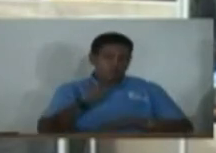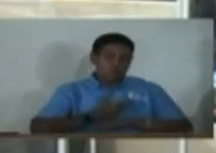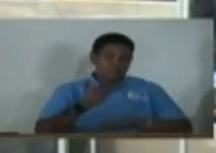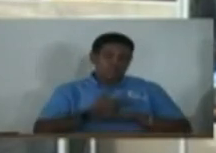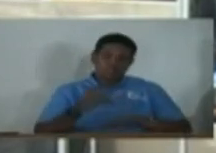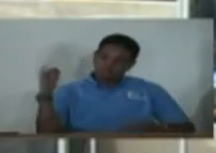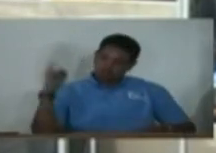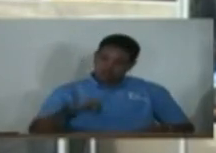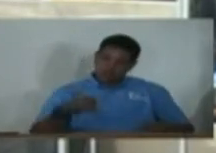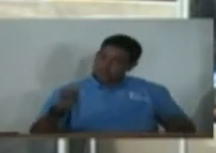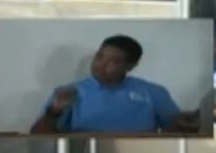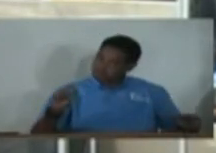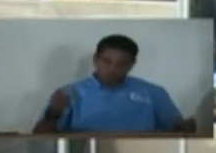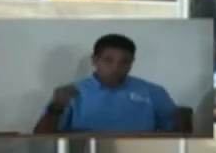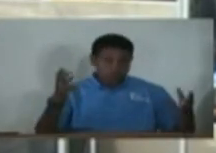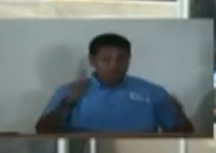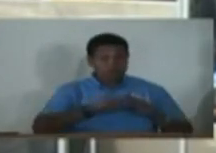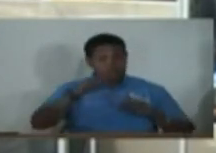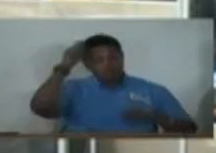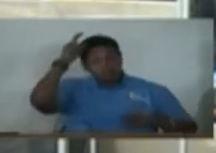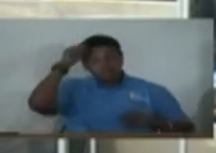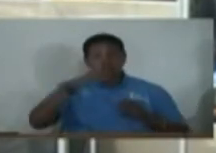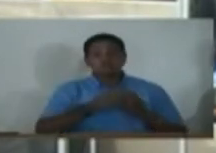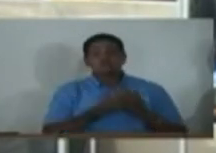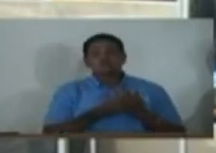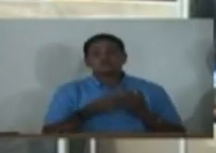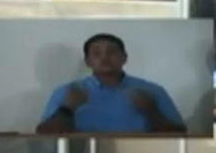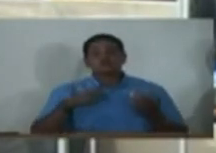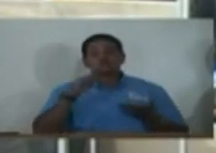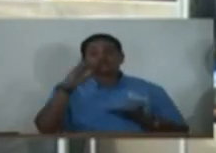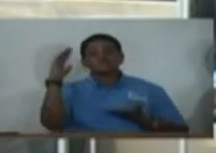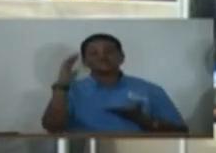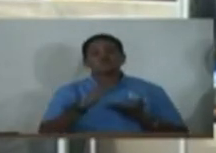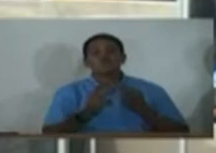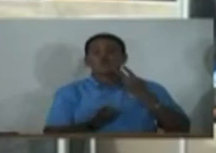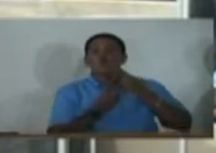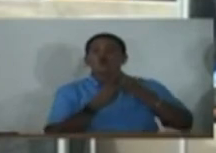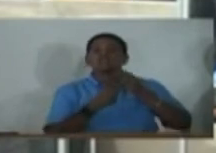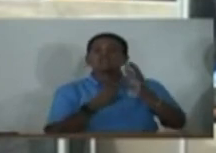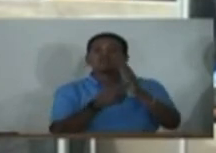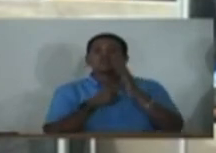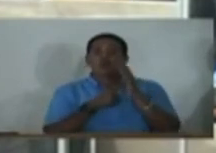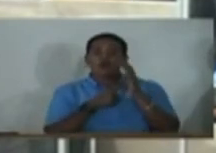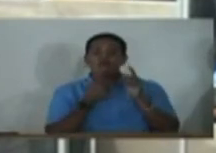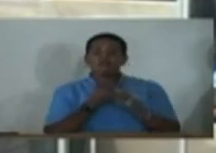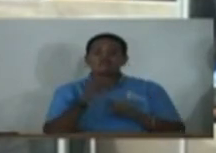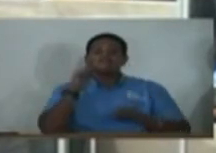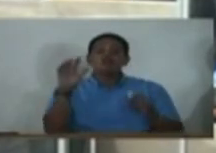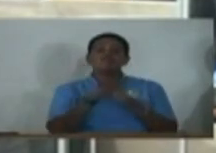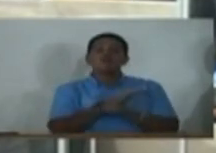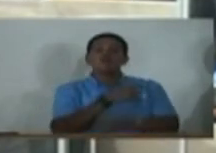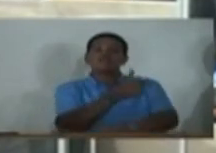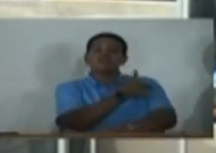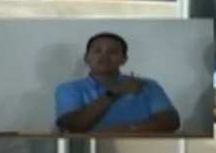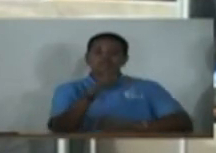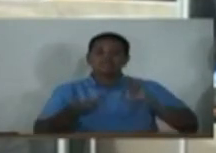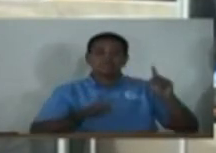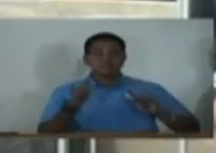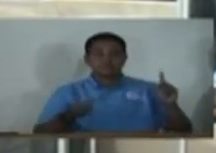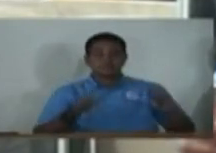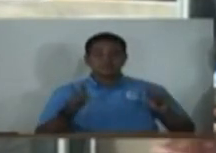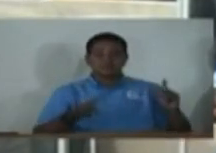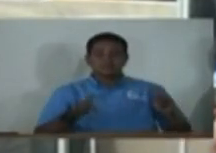place. However, we have reduced the quarantine requirement for fully vaccinated persons